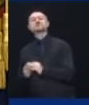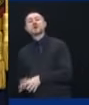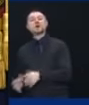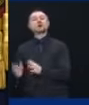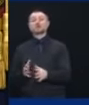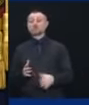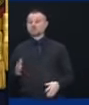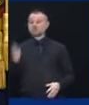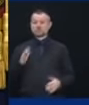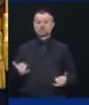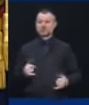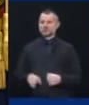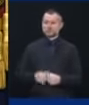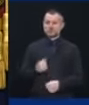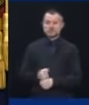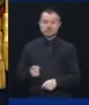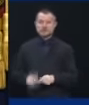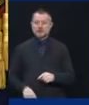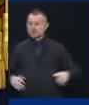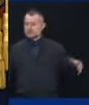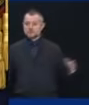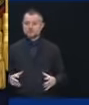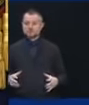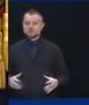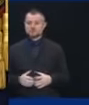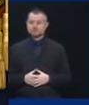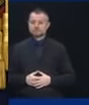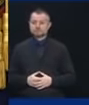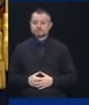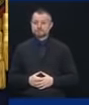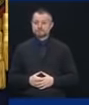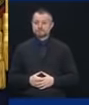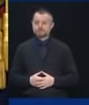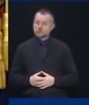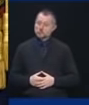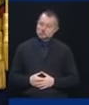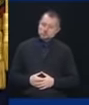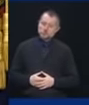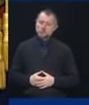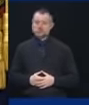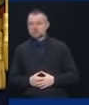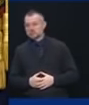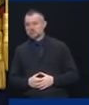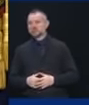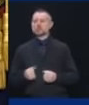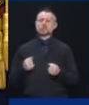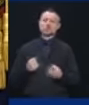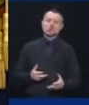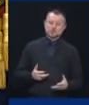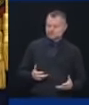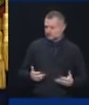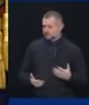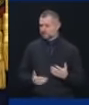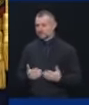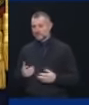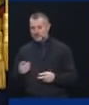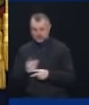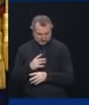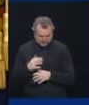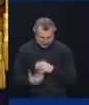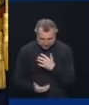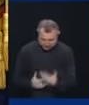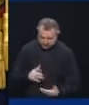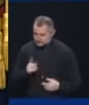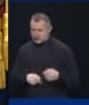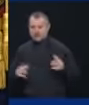that can happen this year. So that's a practical complicating factor. But the basic,